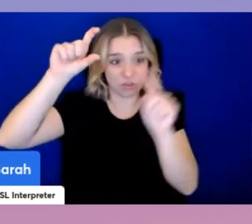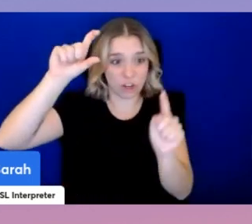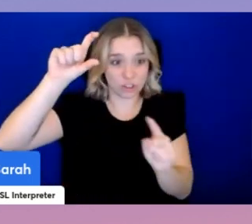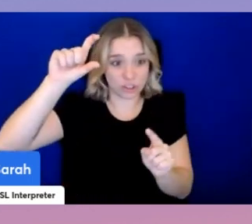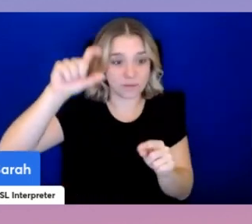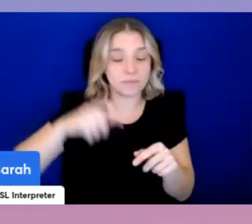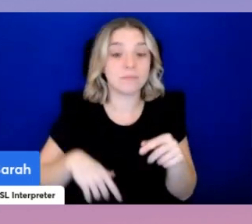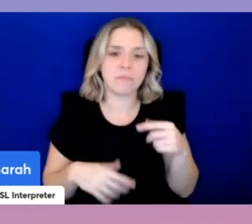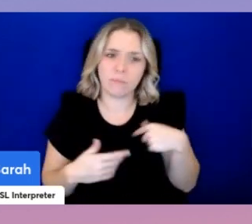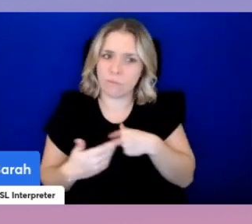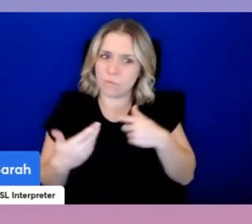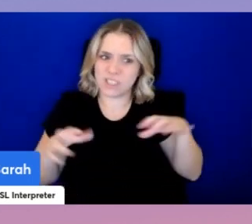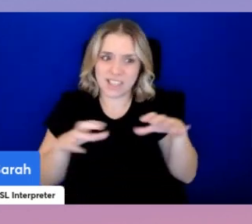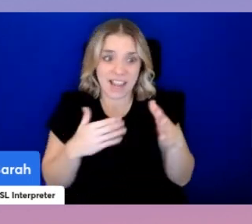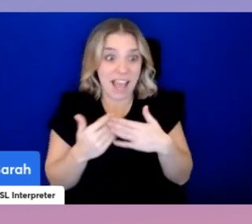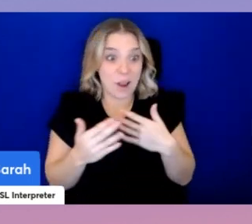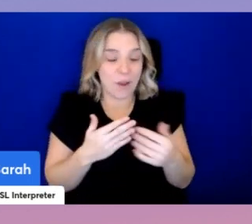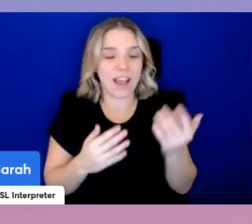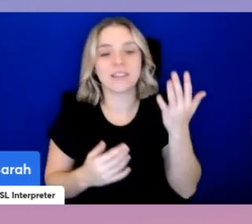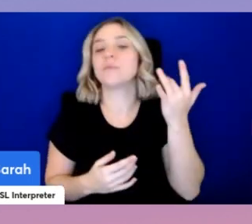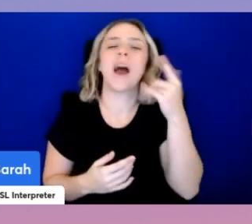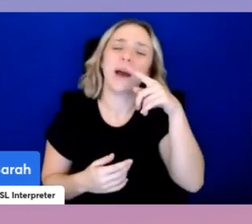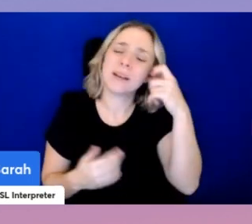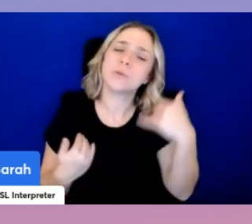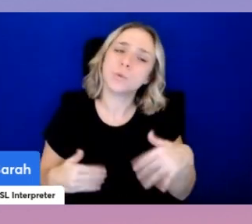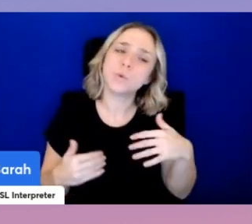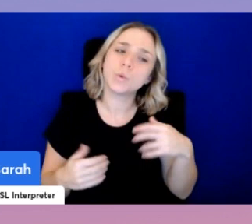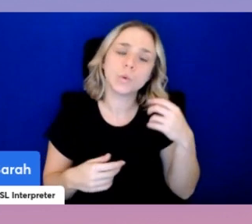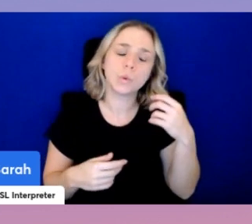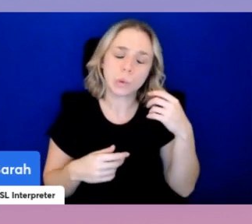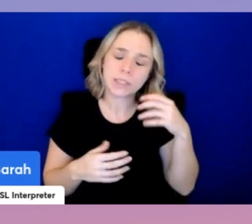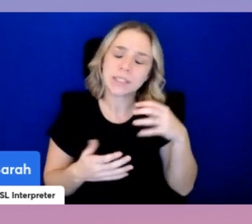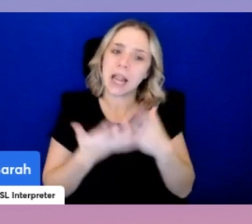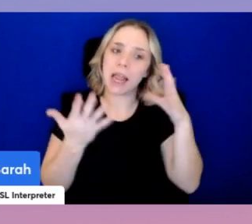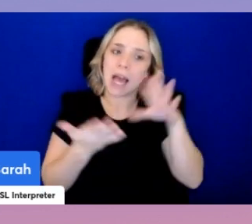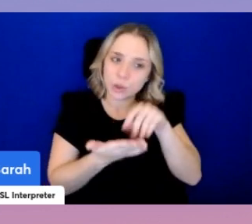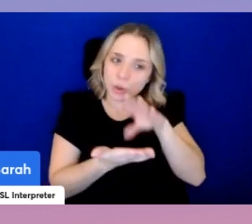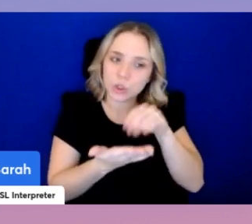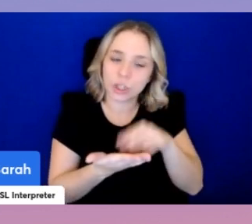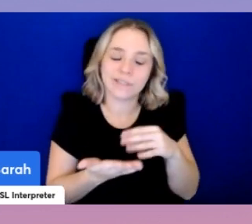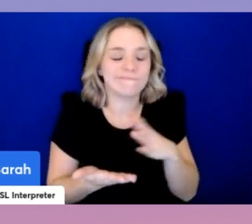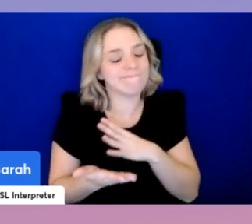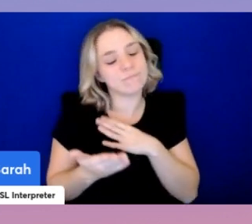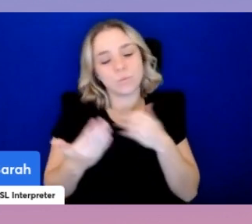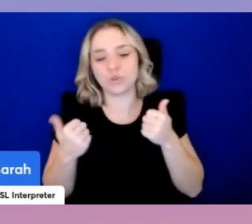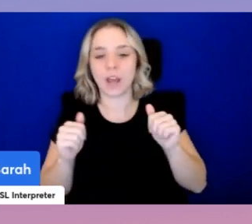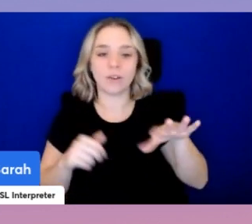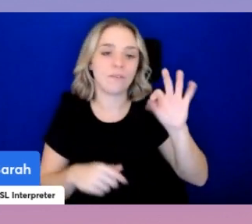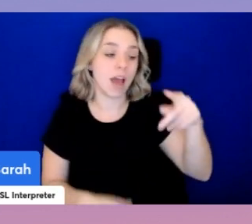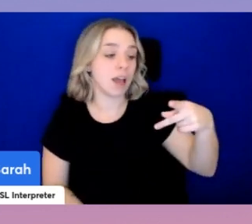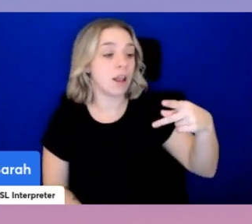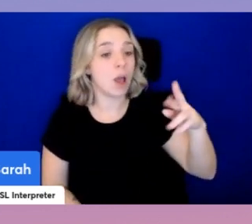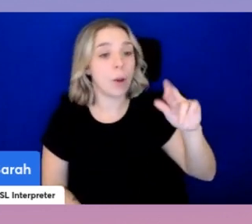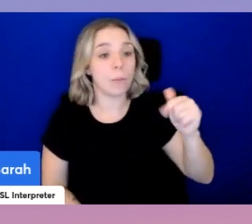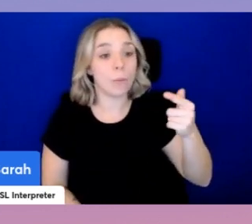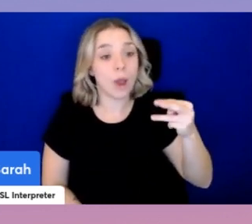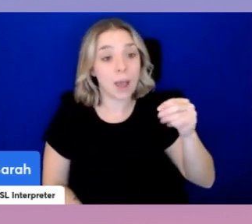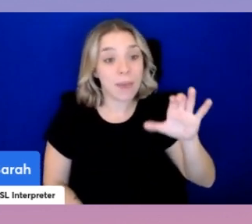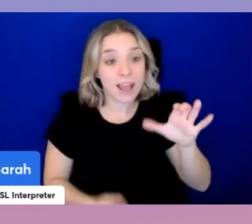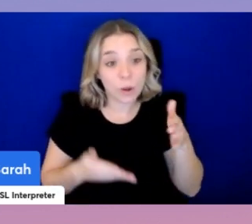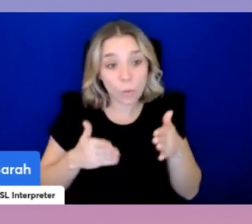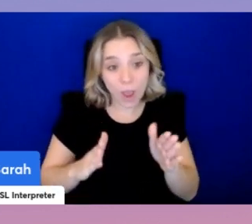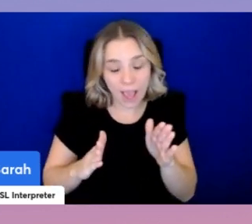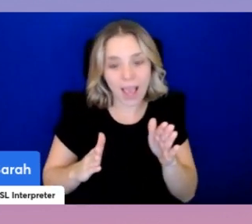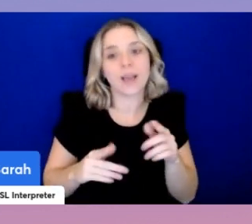alright? Because of the steep learning curve, we're trying to find pragmatic way in order to manage